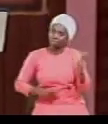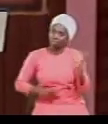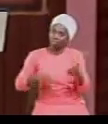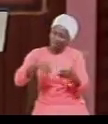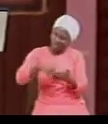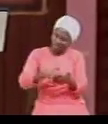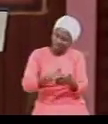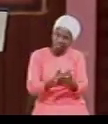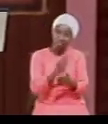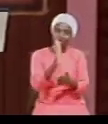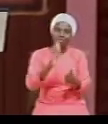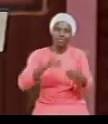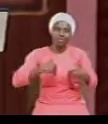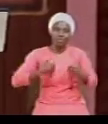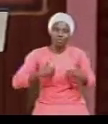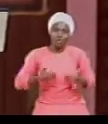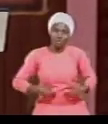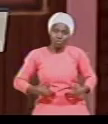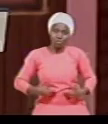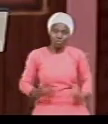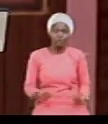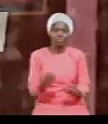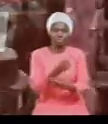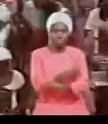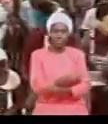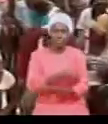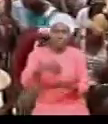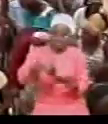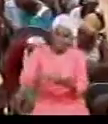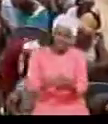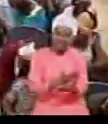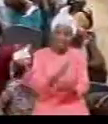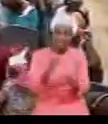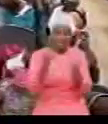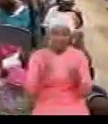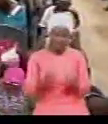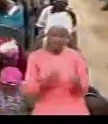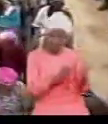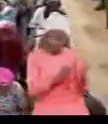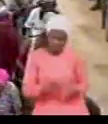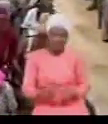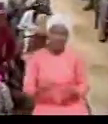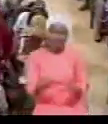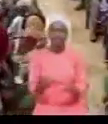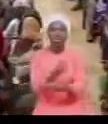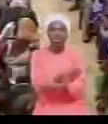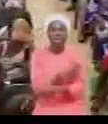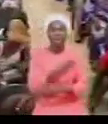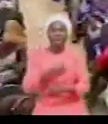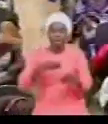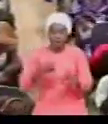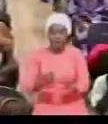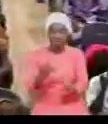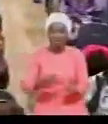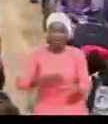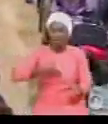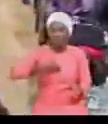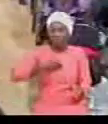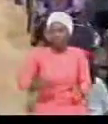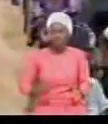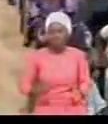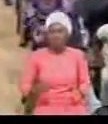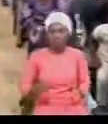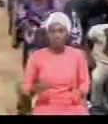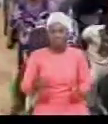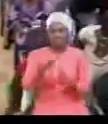renew thy youth today. Renew thy strength today, and let the willingness and